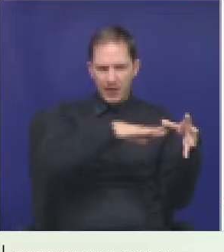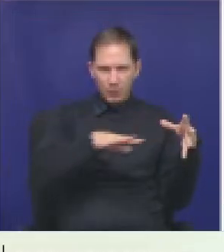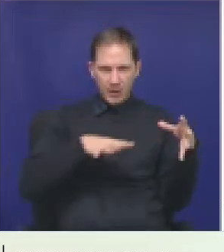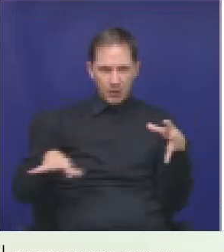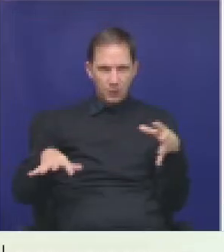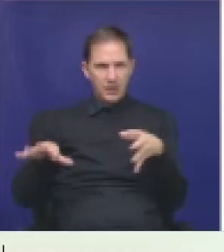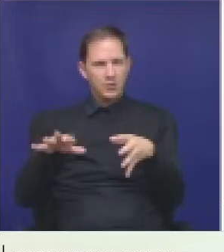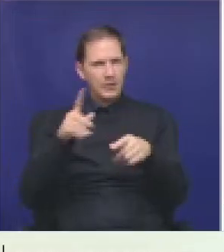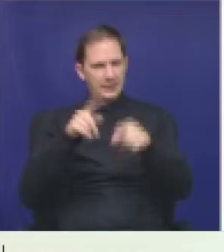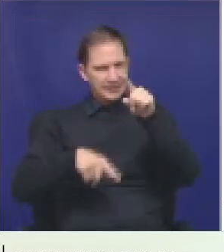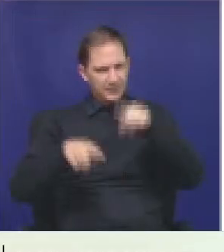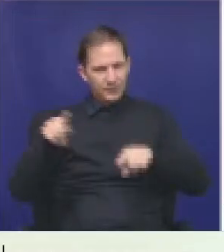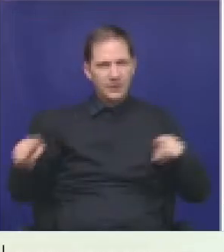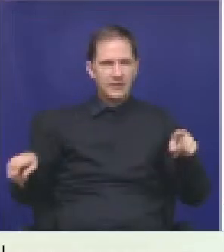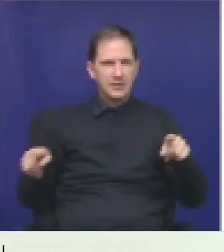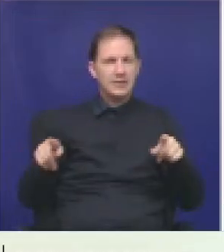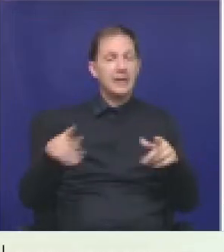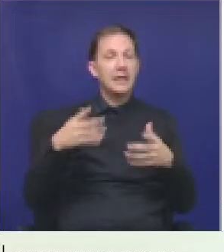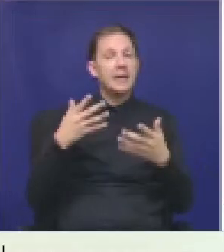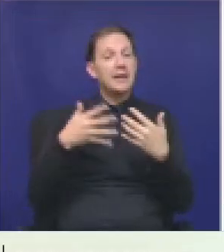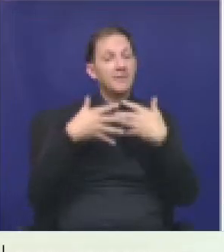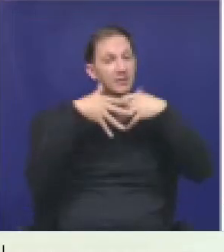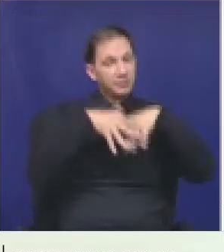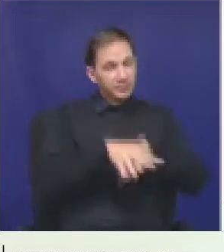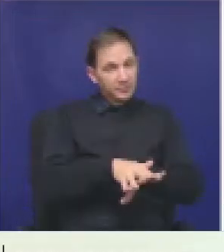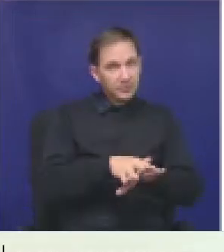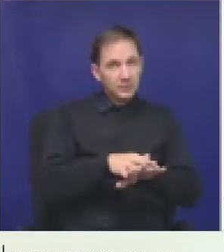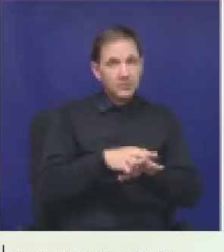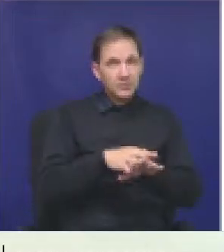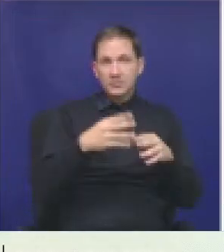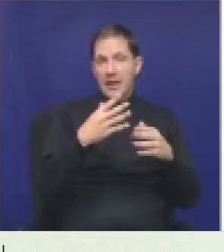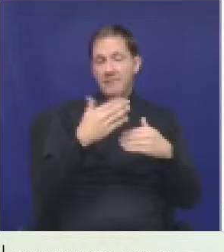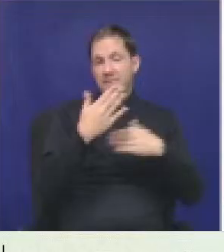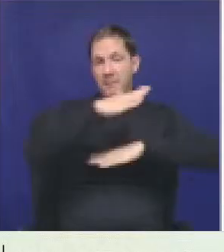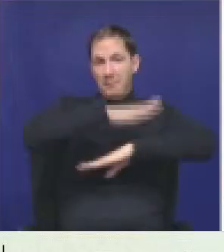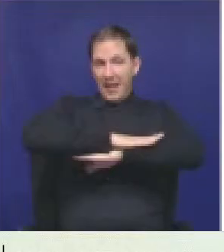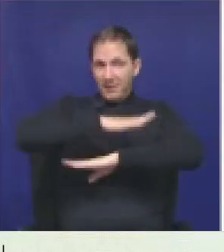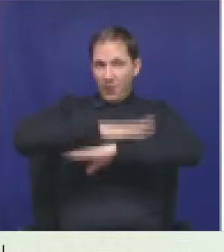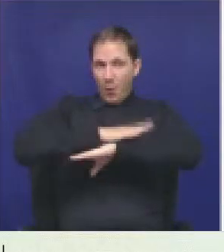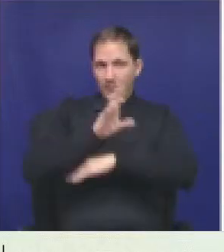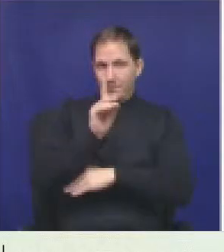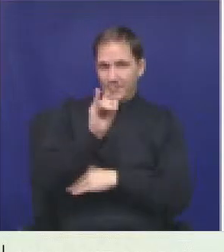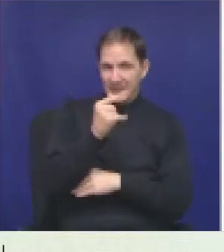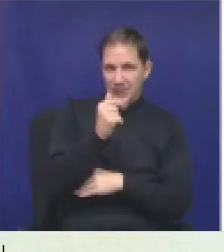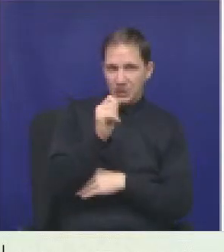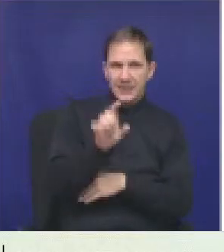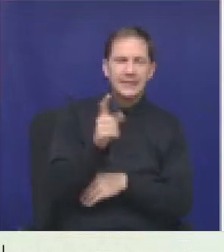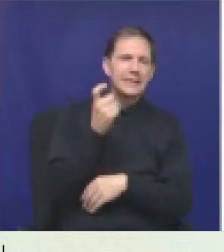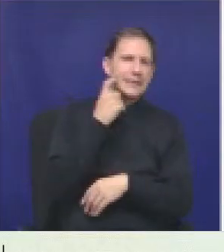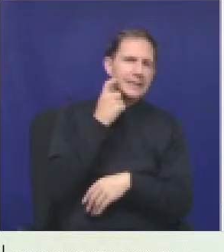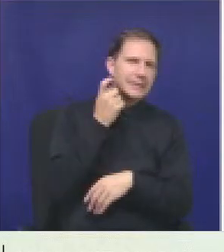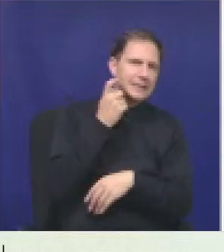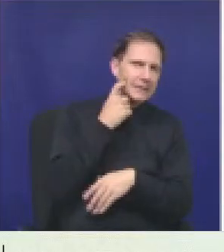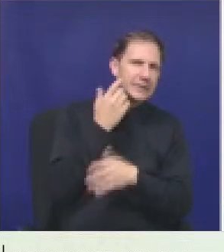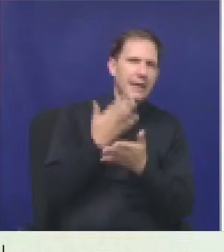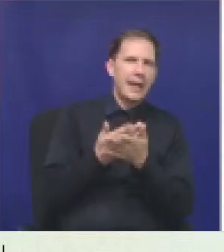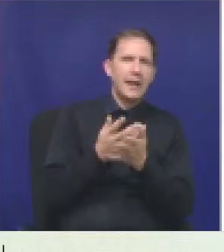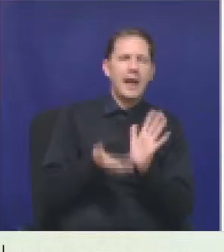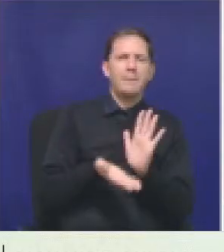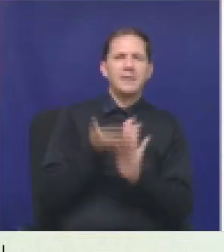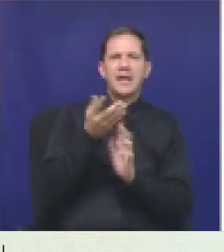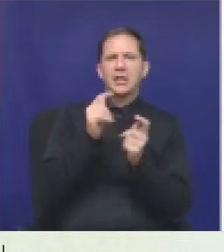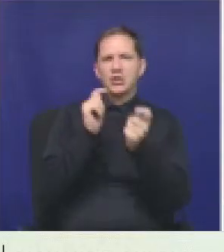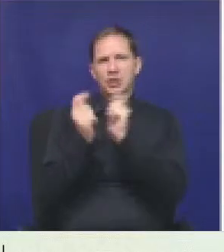rollout of digital platforms and tools to enhance the collection, processing, and dissemination of data, including